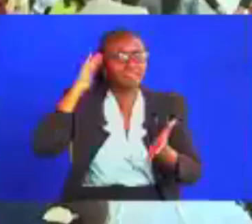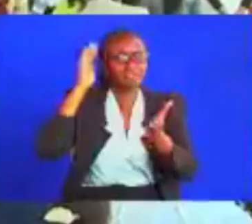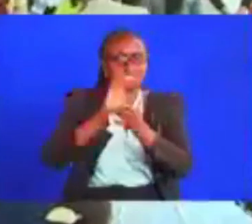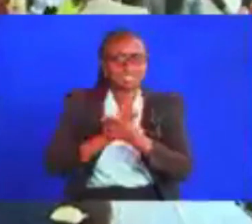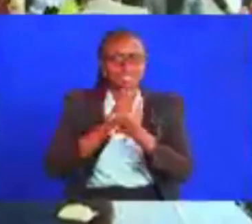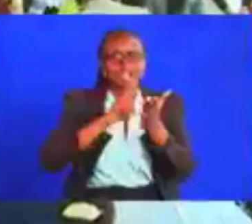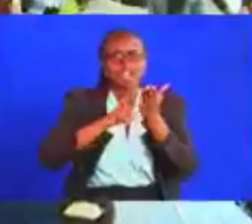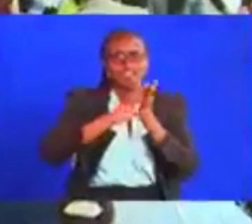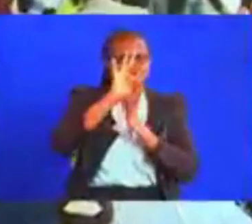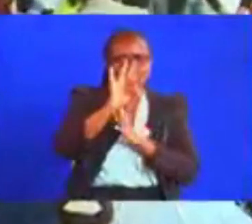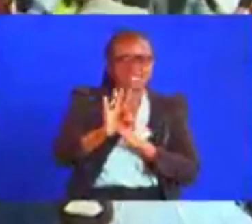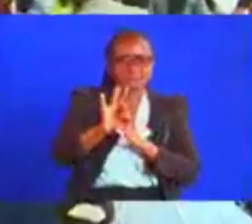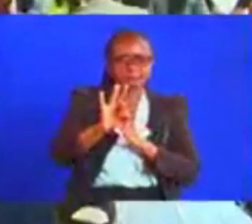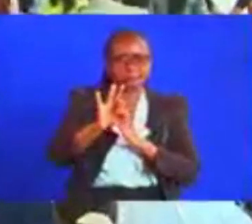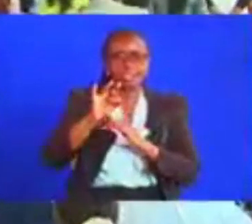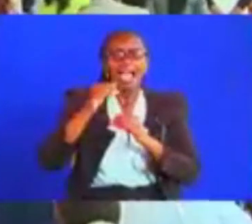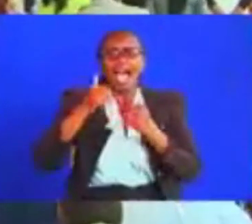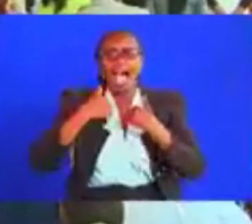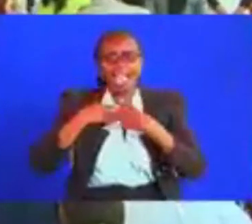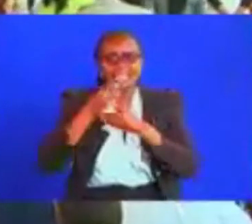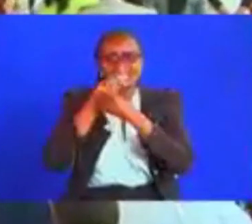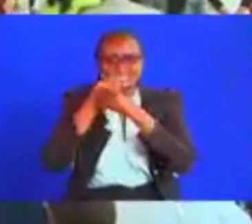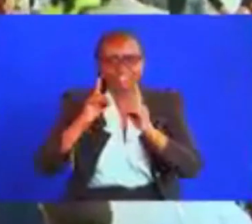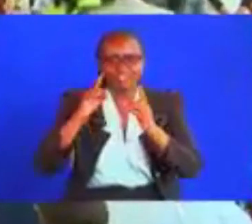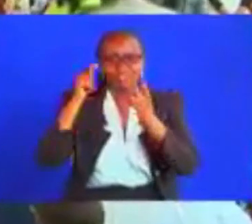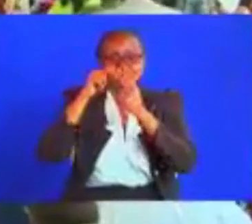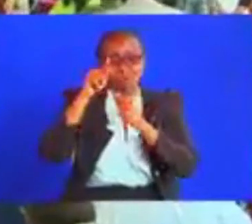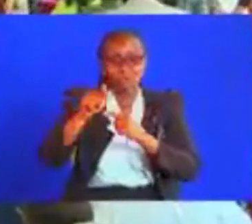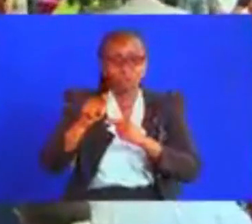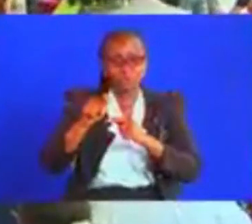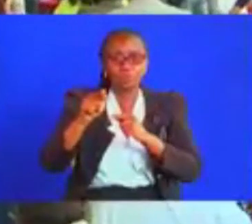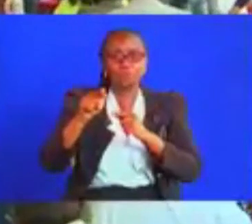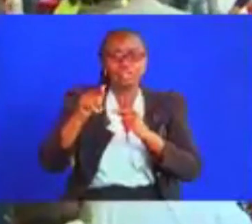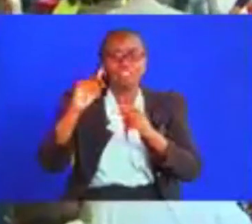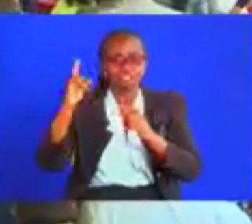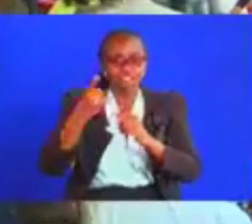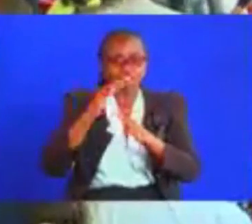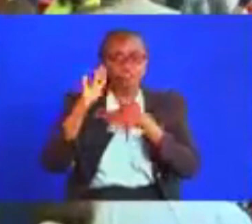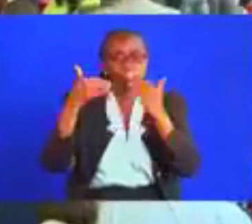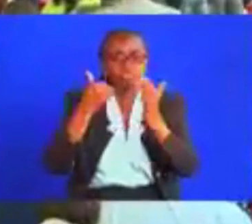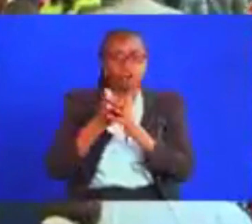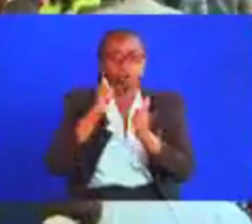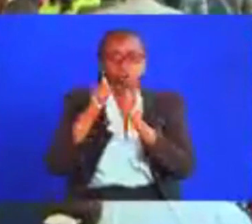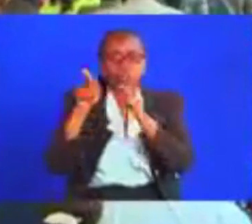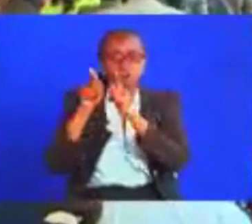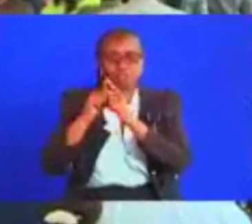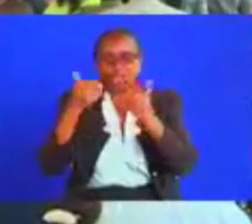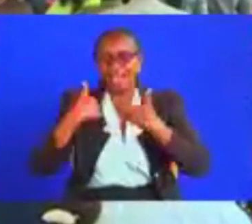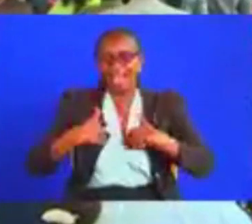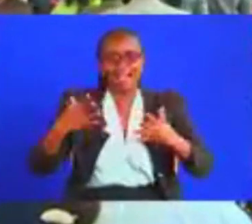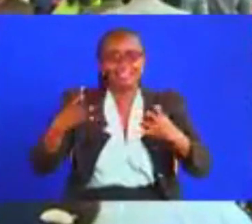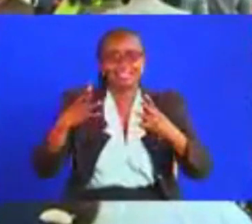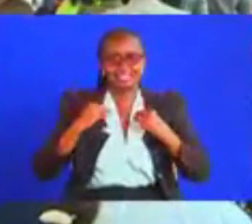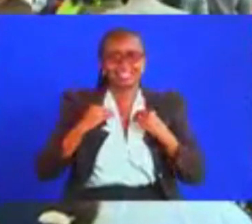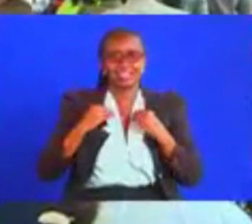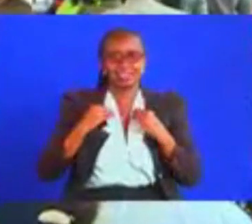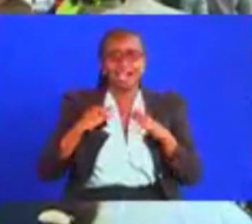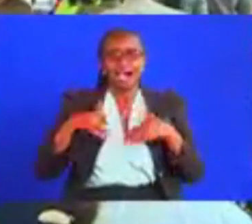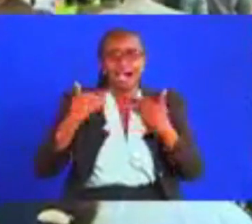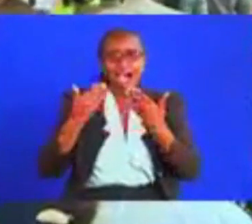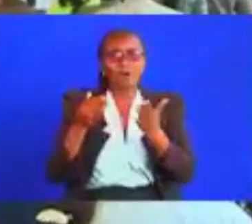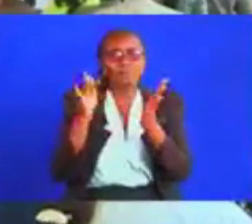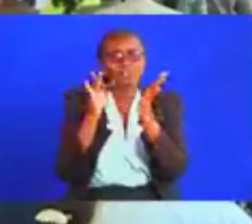3. It says, for I delivered unto you first of all that which I also received, how that